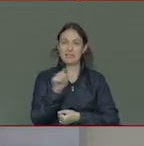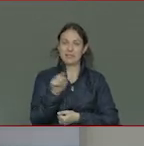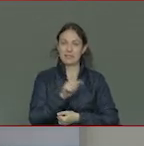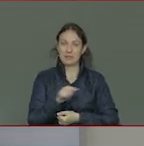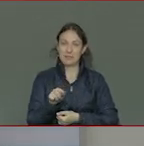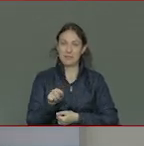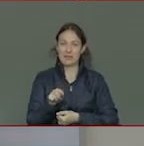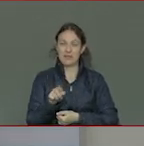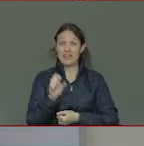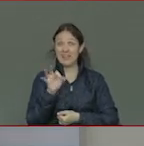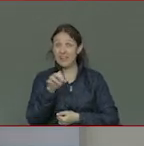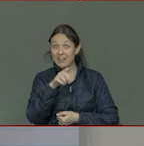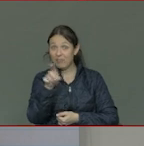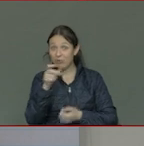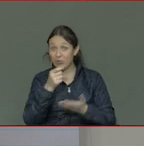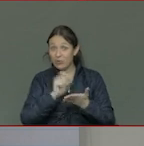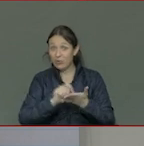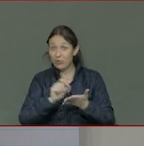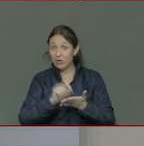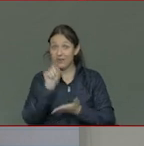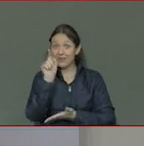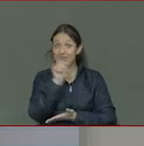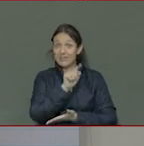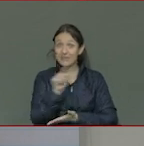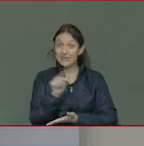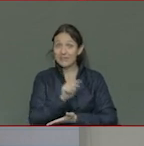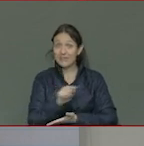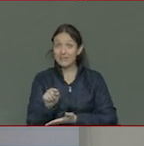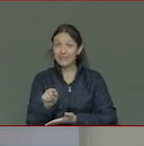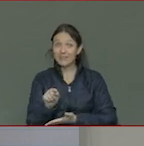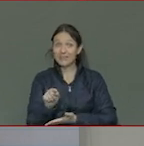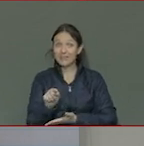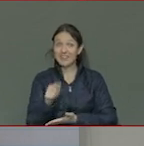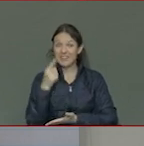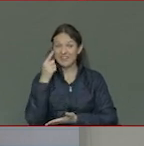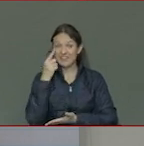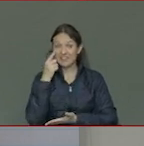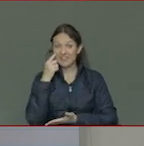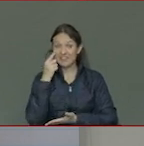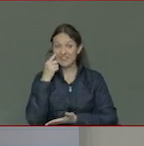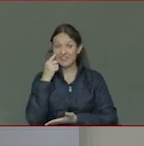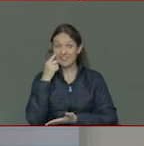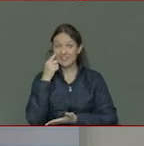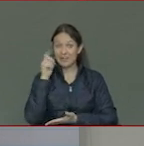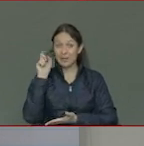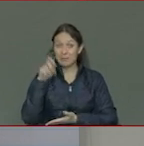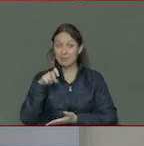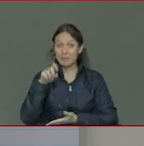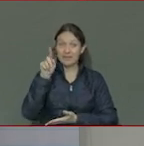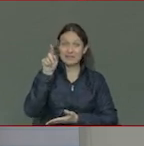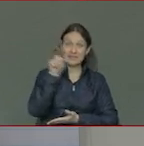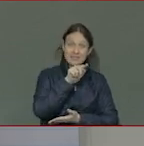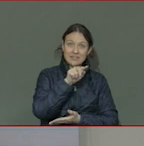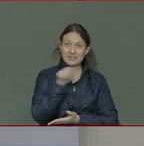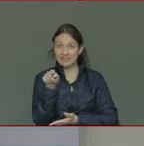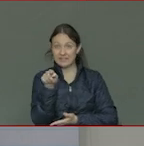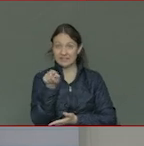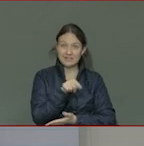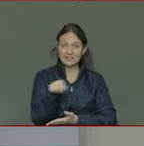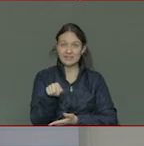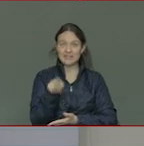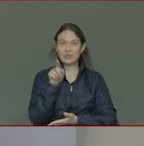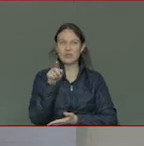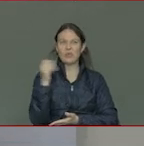you write sigma, that line must be sharp there on the side. You can't